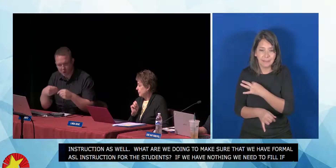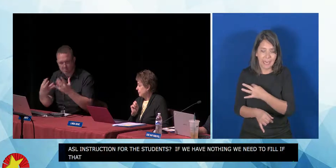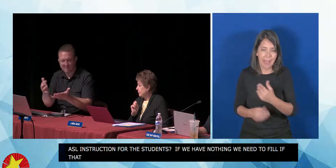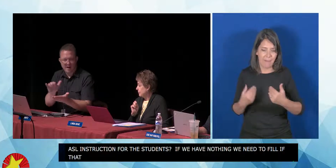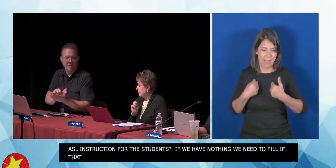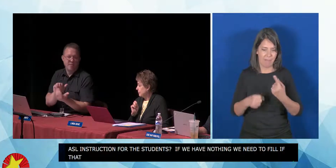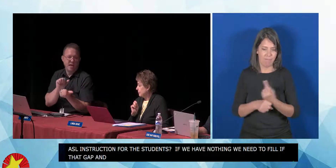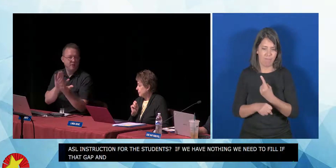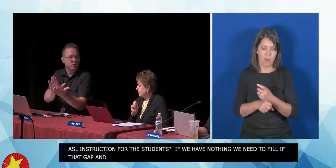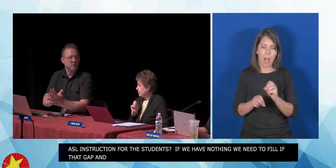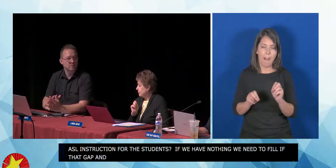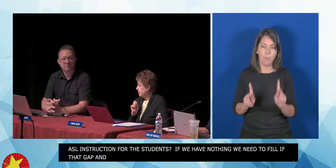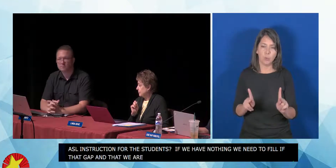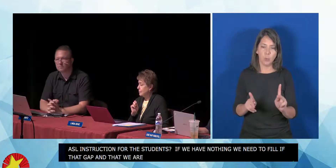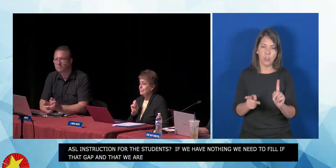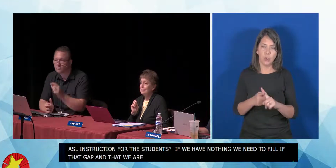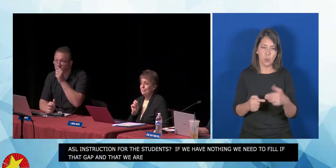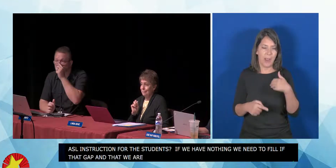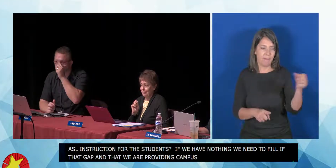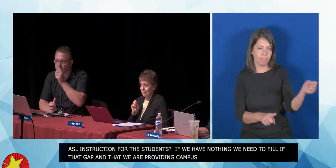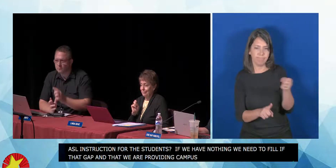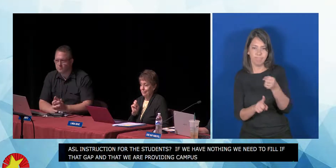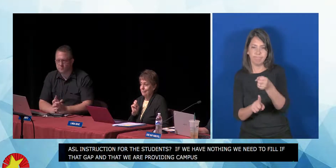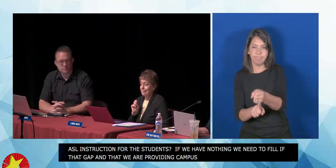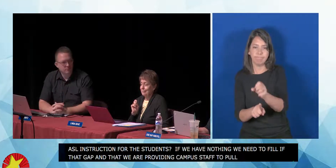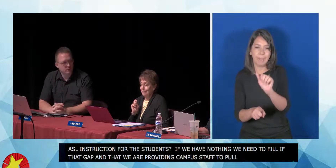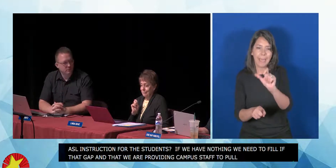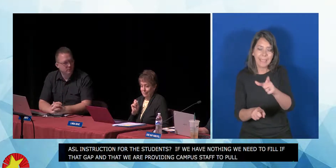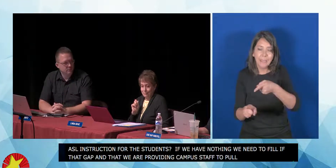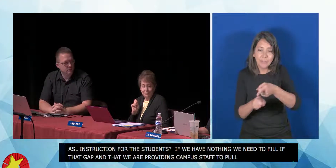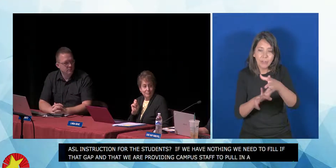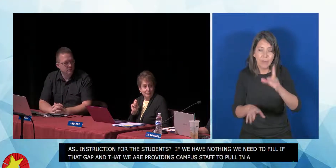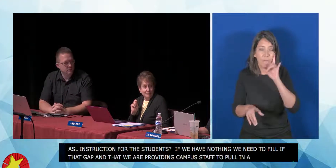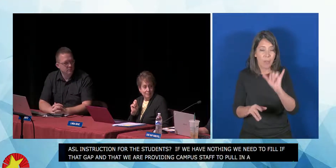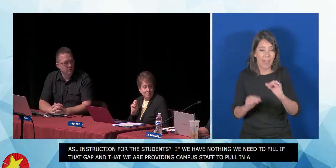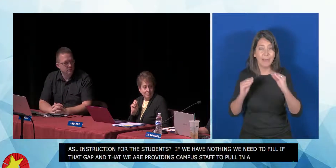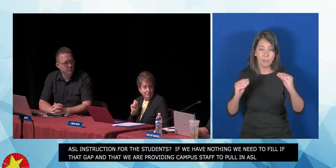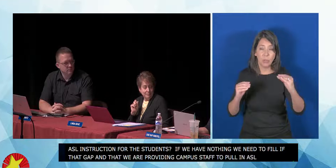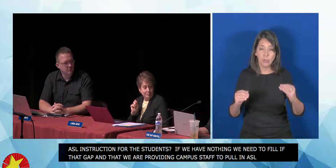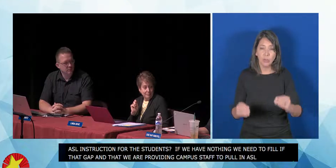to pull in ASL specialists to provide that instruction.